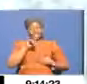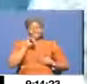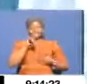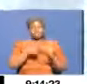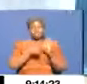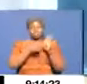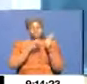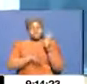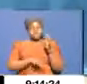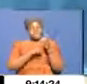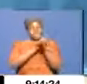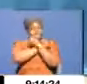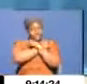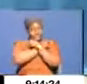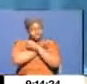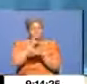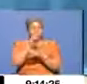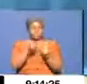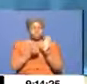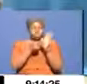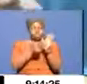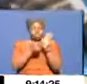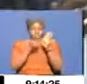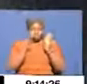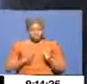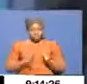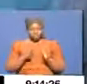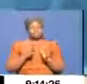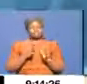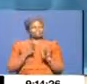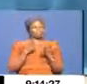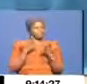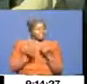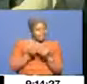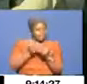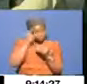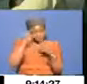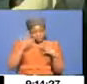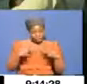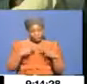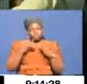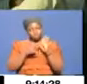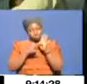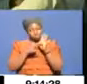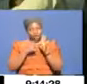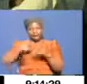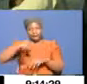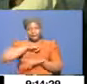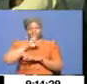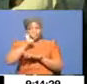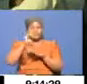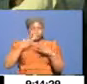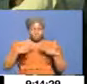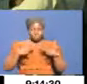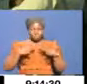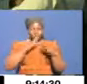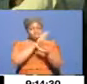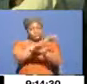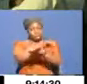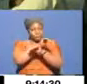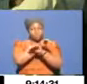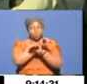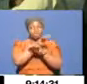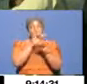compassion, this shows humaneness, this shows that we are one people. That Zimbabwe will also have